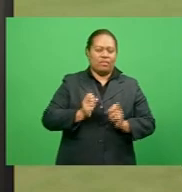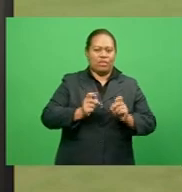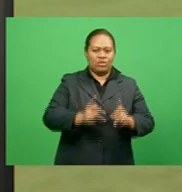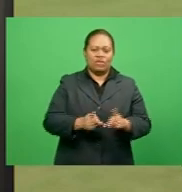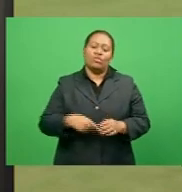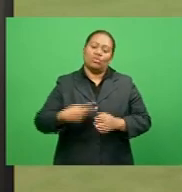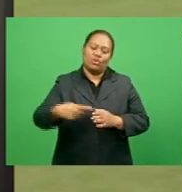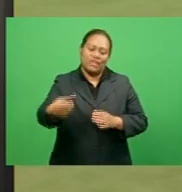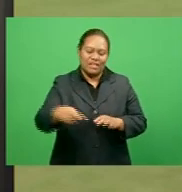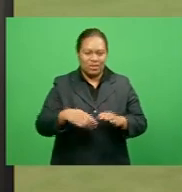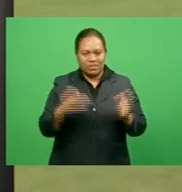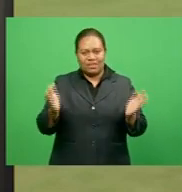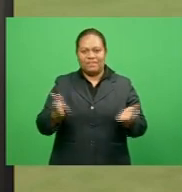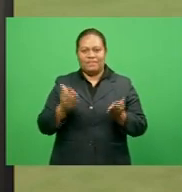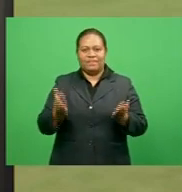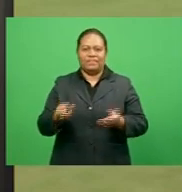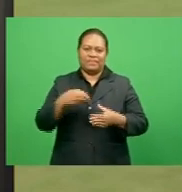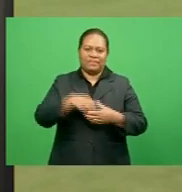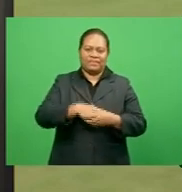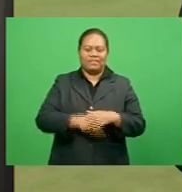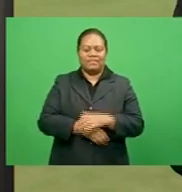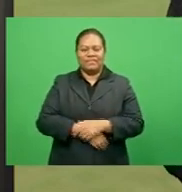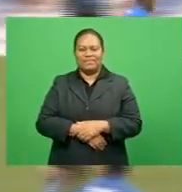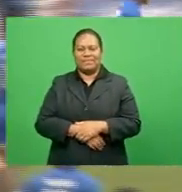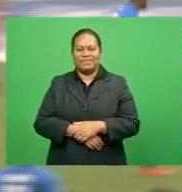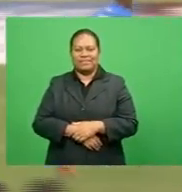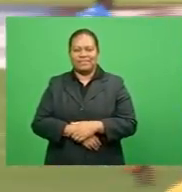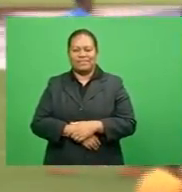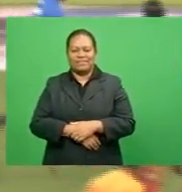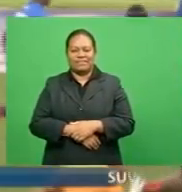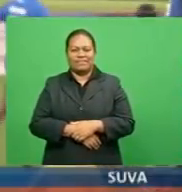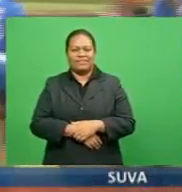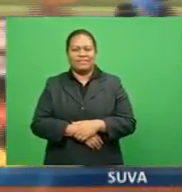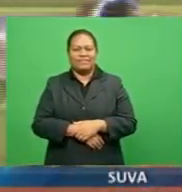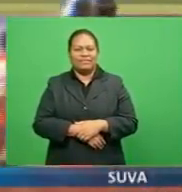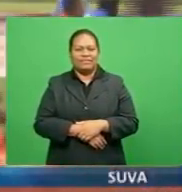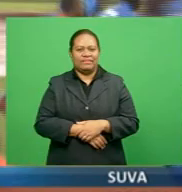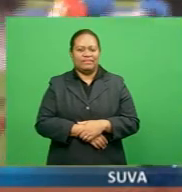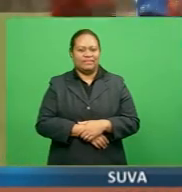Premier Grade. Carlani Tavi with the details.